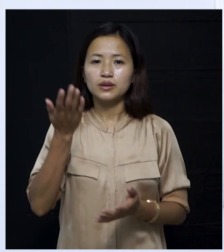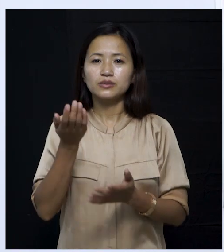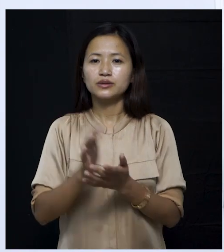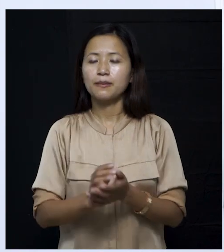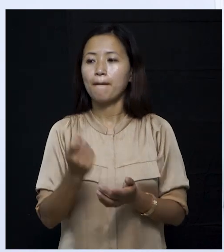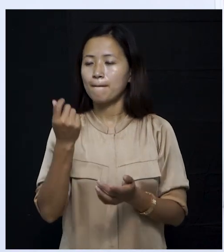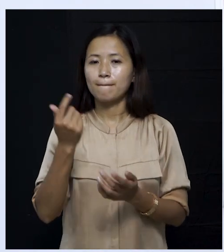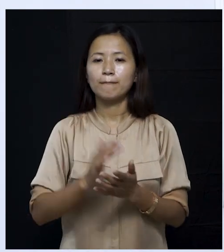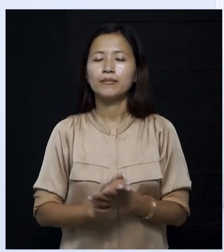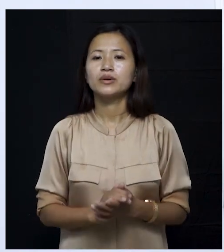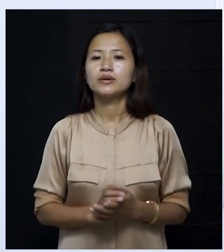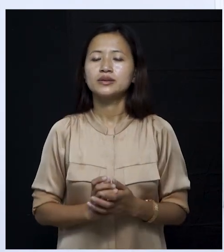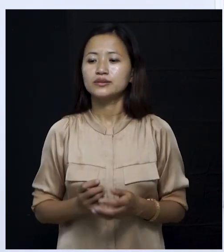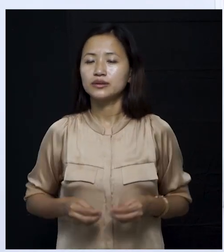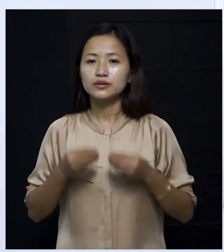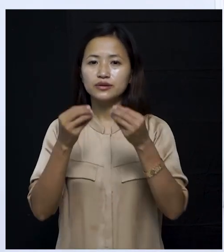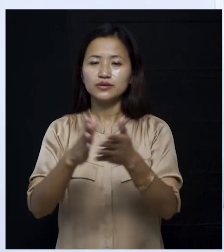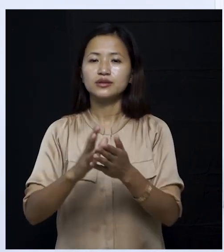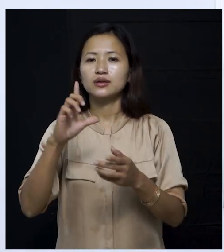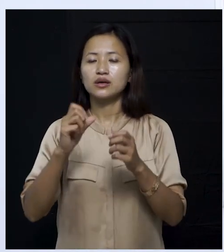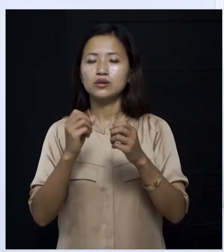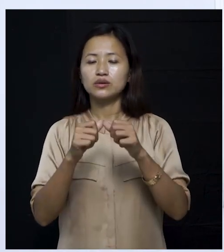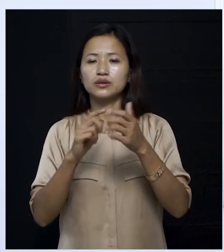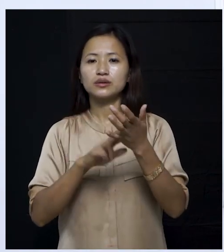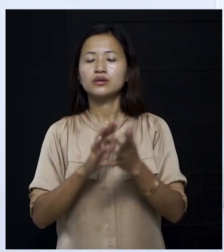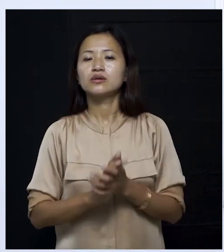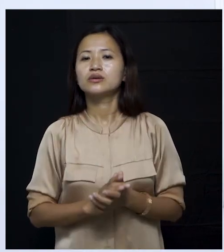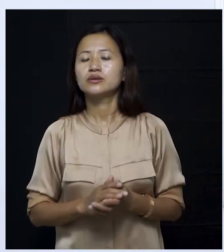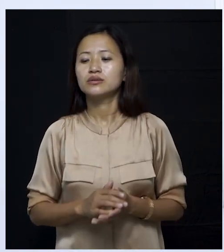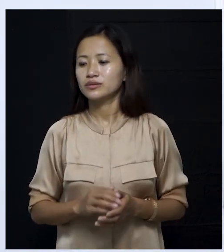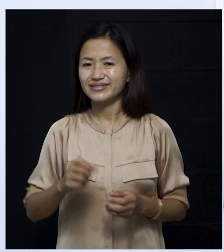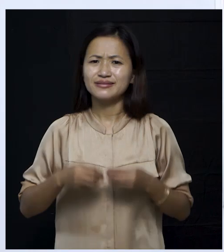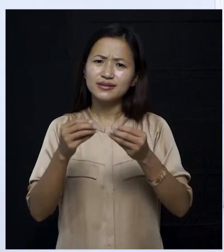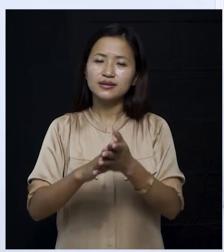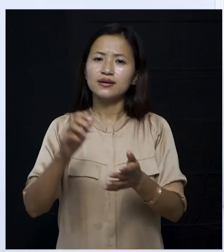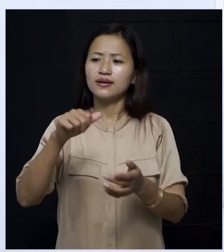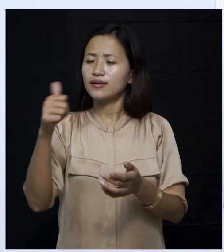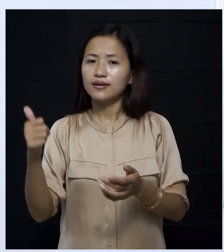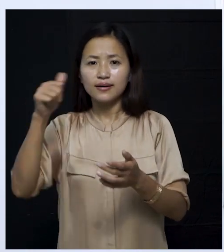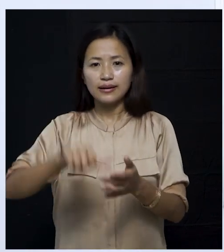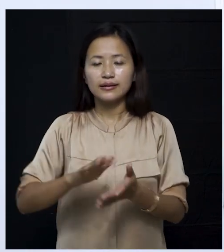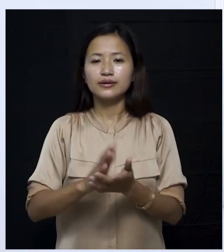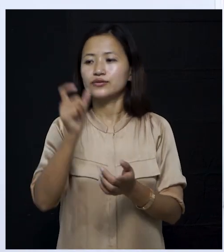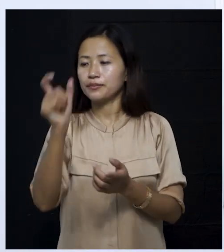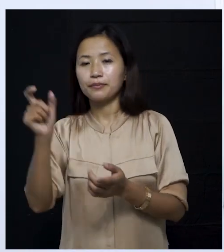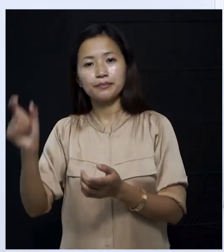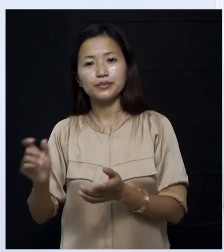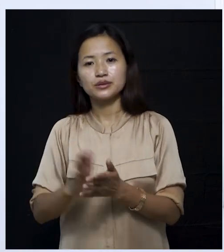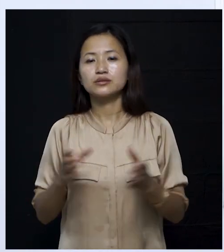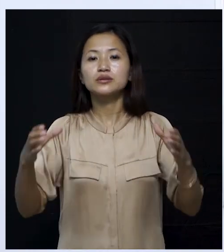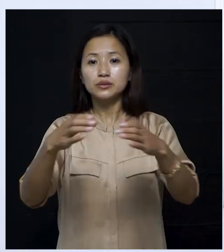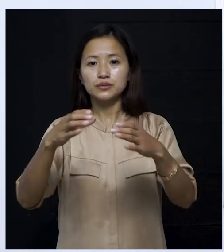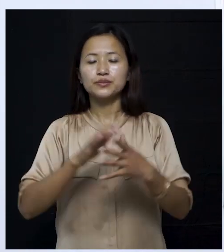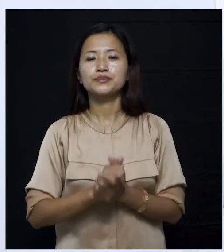money, they will give as a loan to any of their members. Got it? They will give out as a loan to any